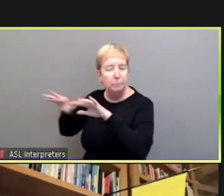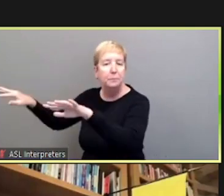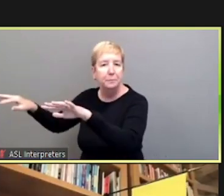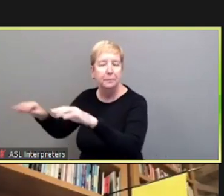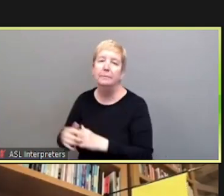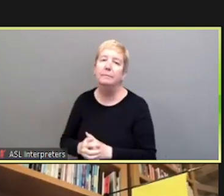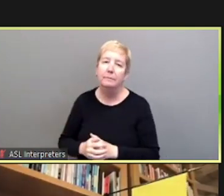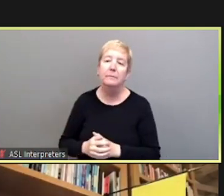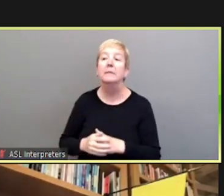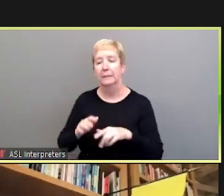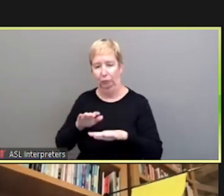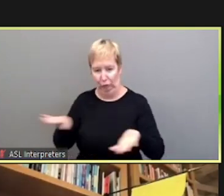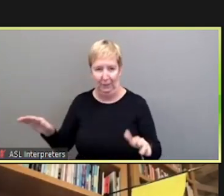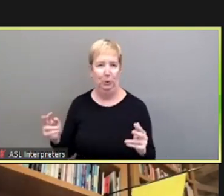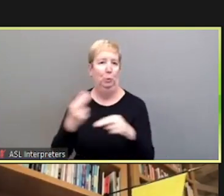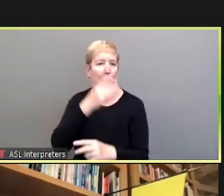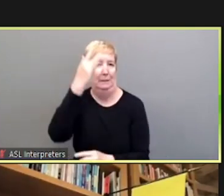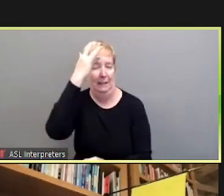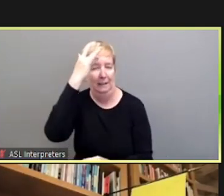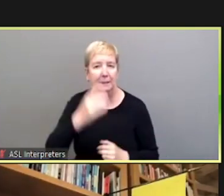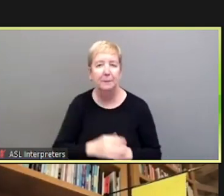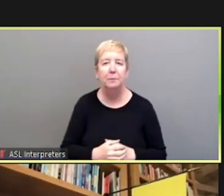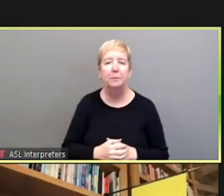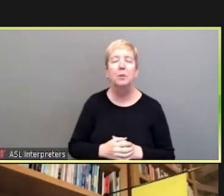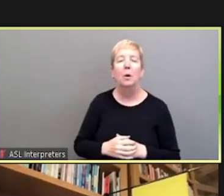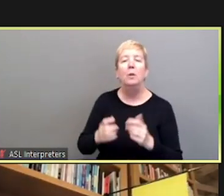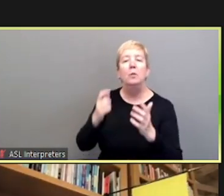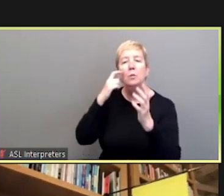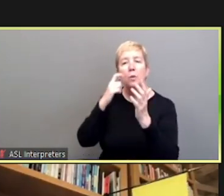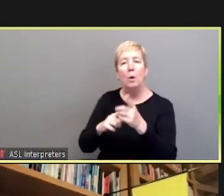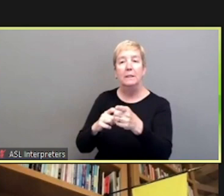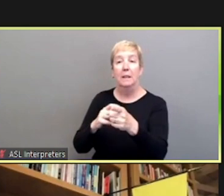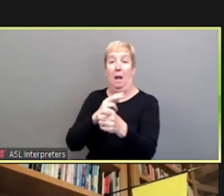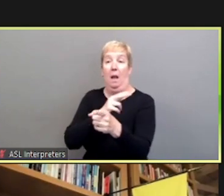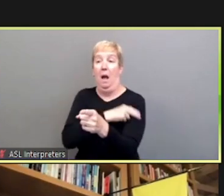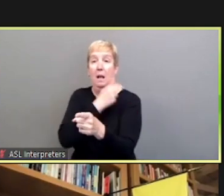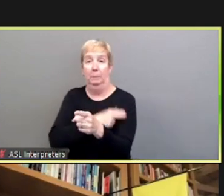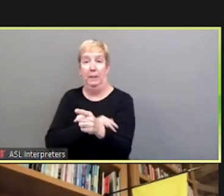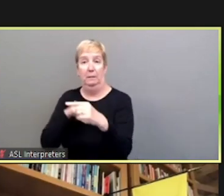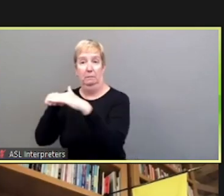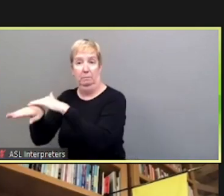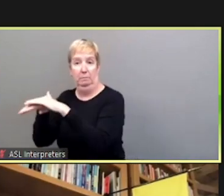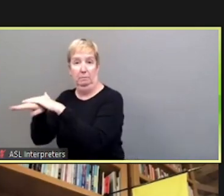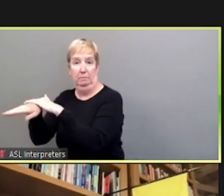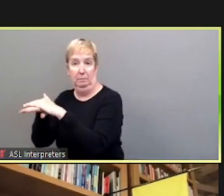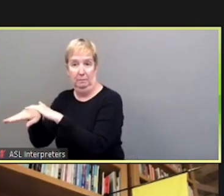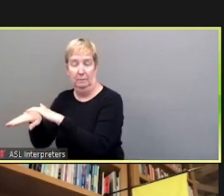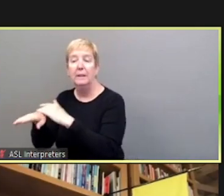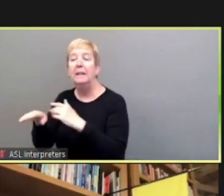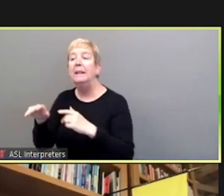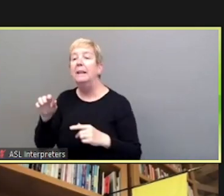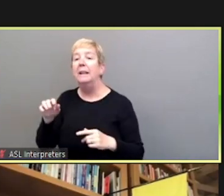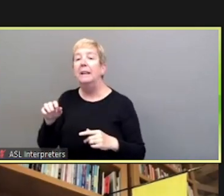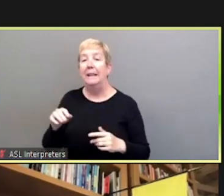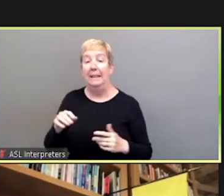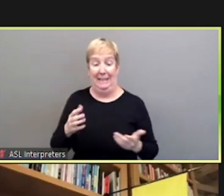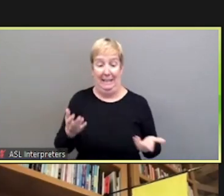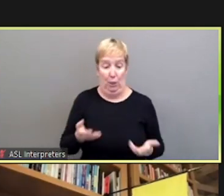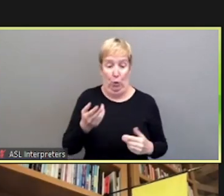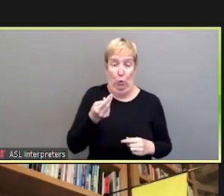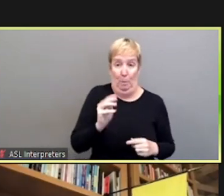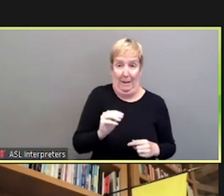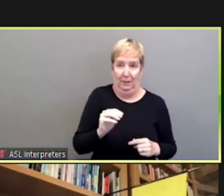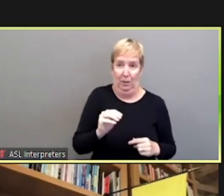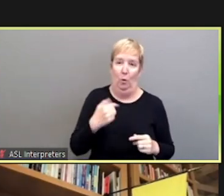on the right-hand column, the hospital admissions. The hospital admissions for the highest quartile that New Mexico is in, we're the reference